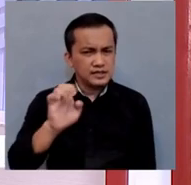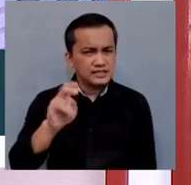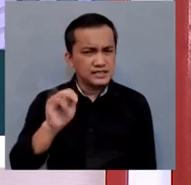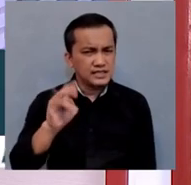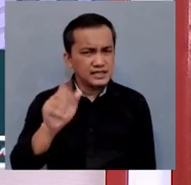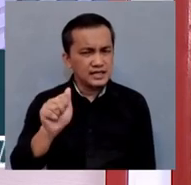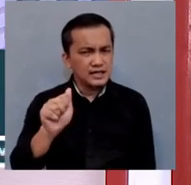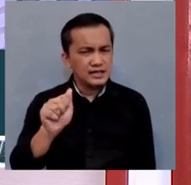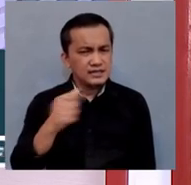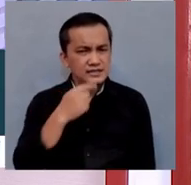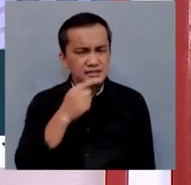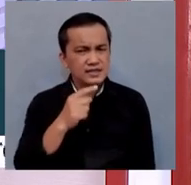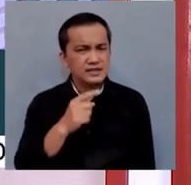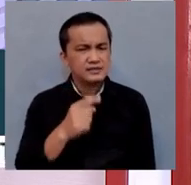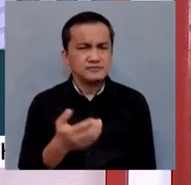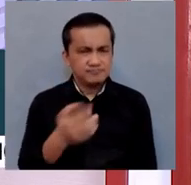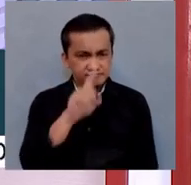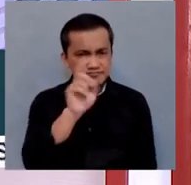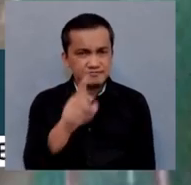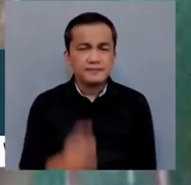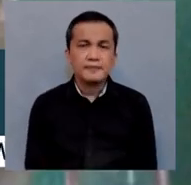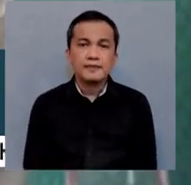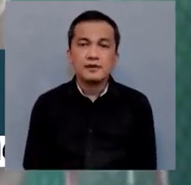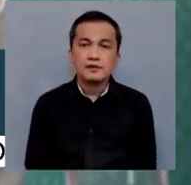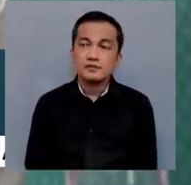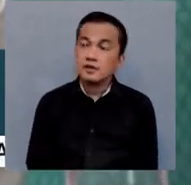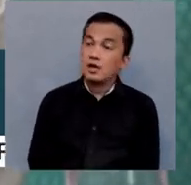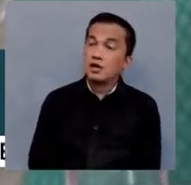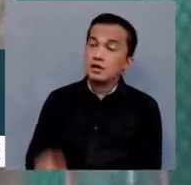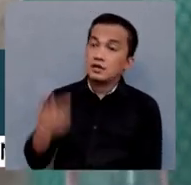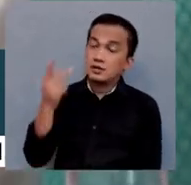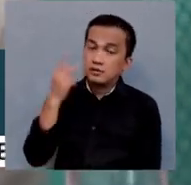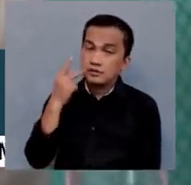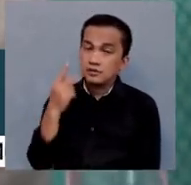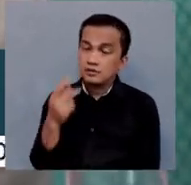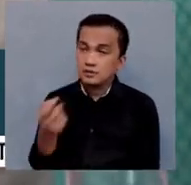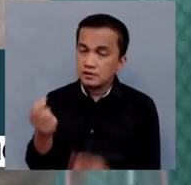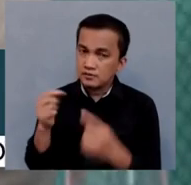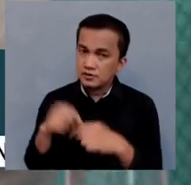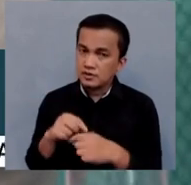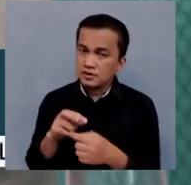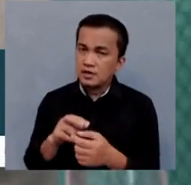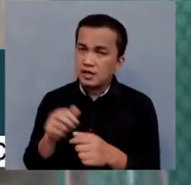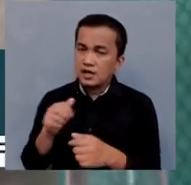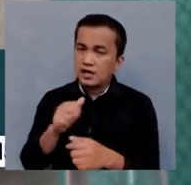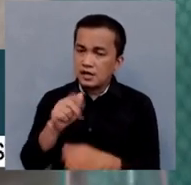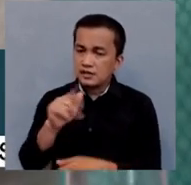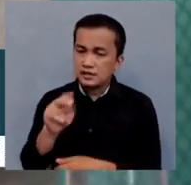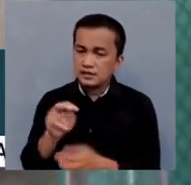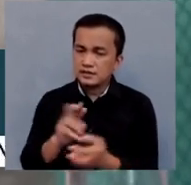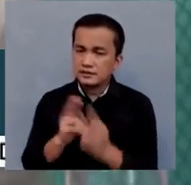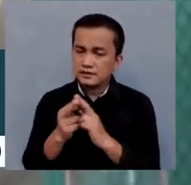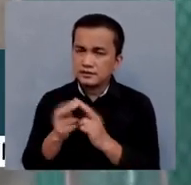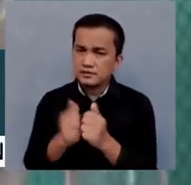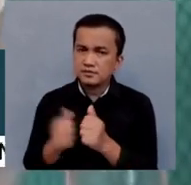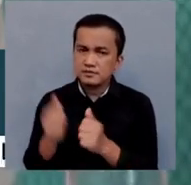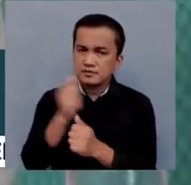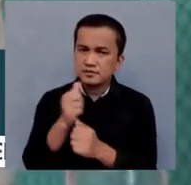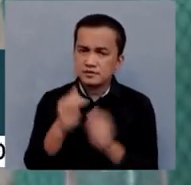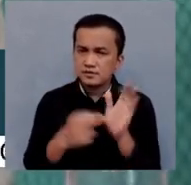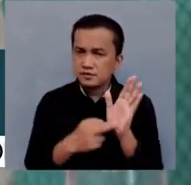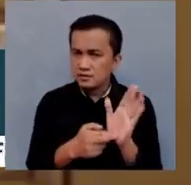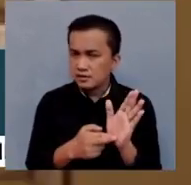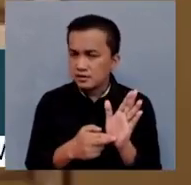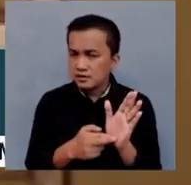say? Fermina, incoming Agrarian Reform Chief Representative Conrado is not